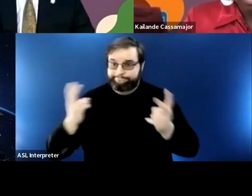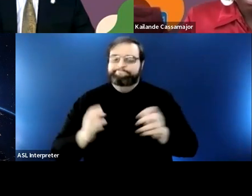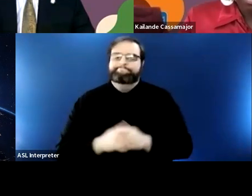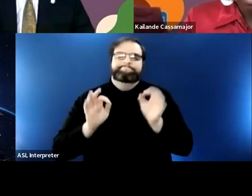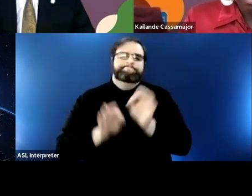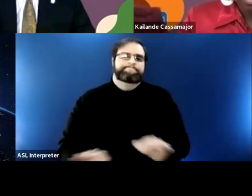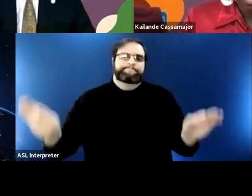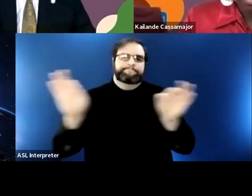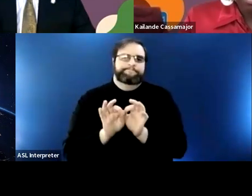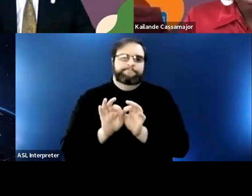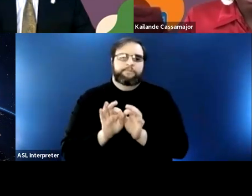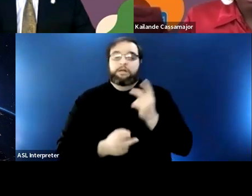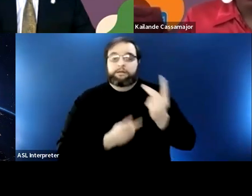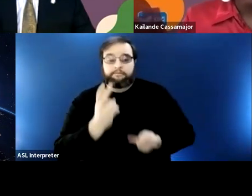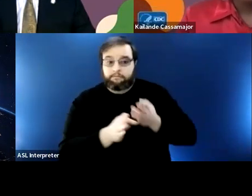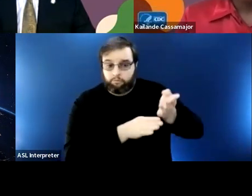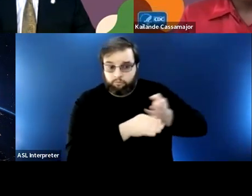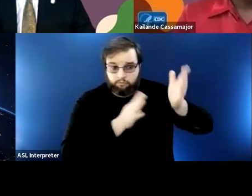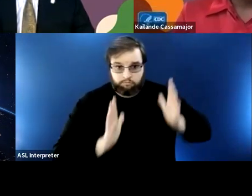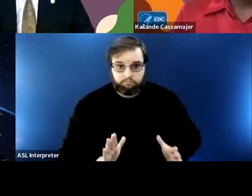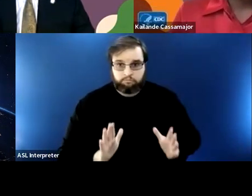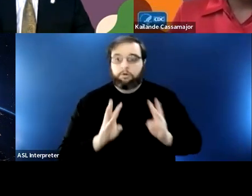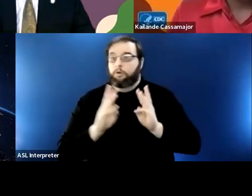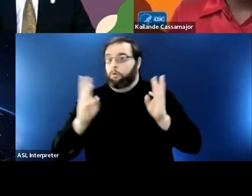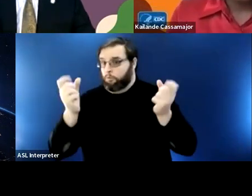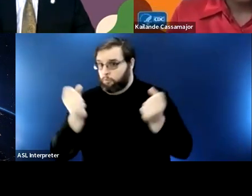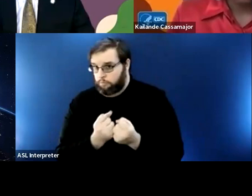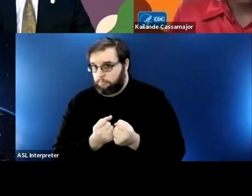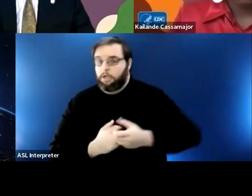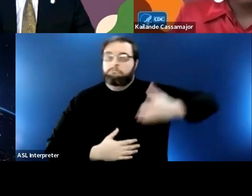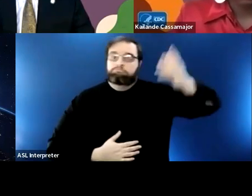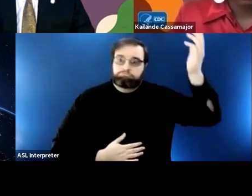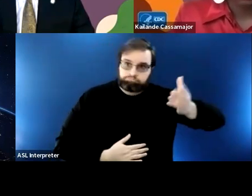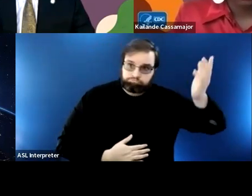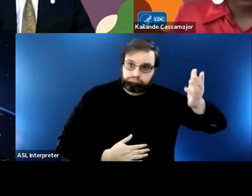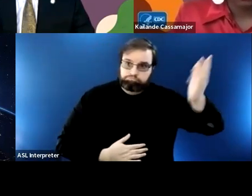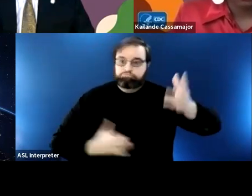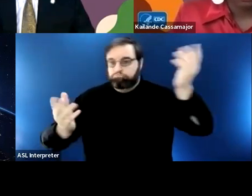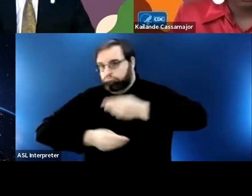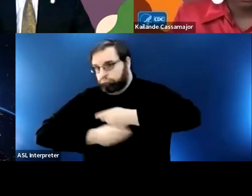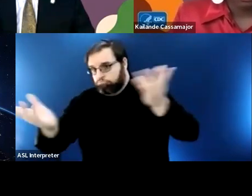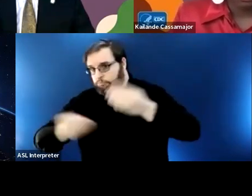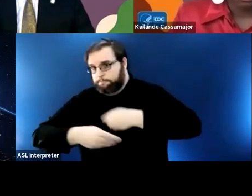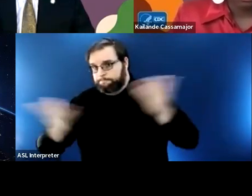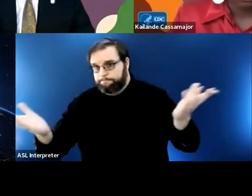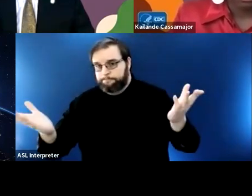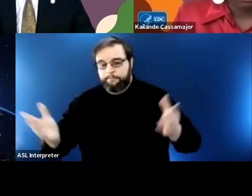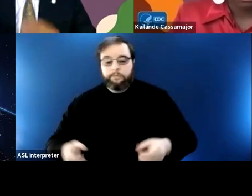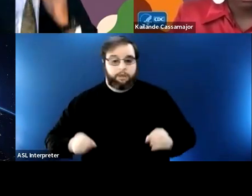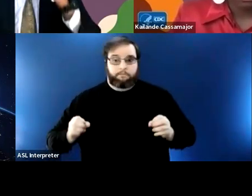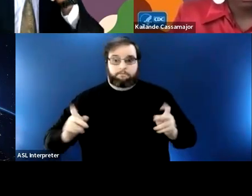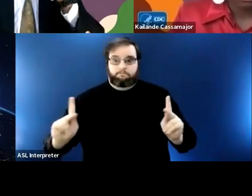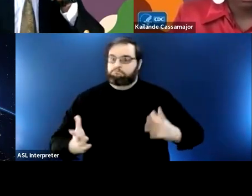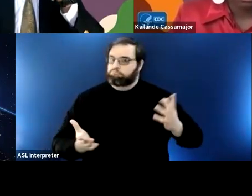So visiting professors, workshops, things of that nature, to let it be known that these opportunities are